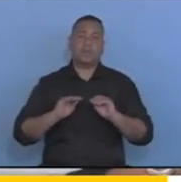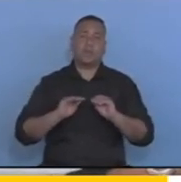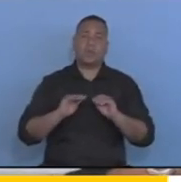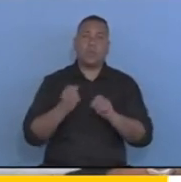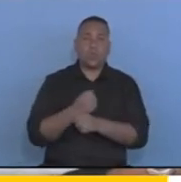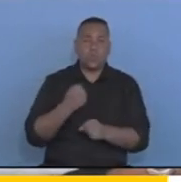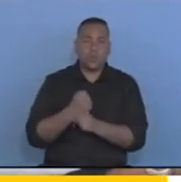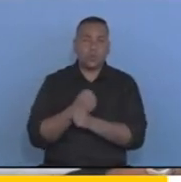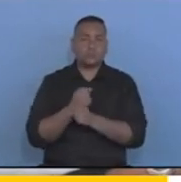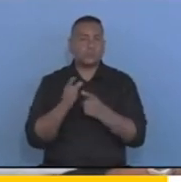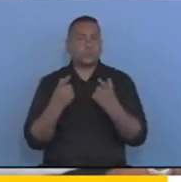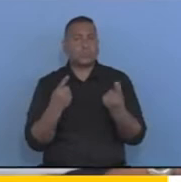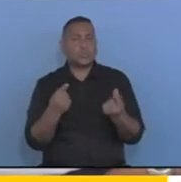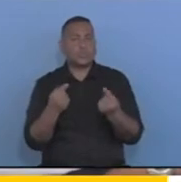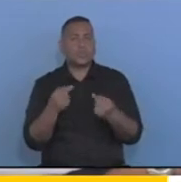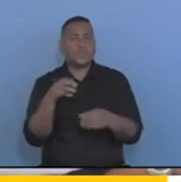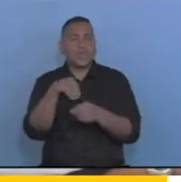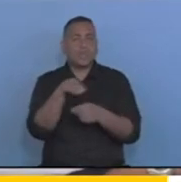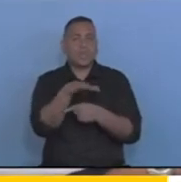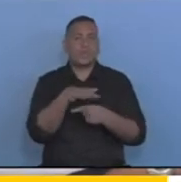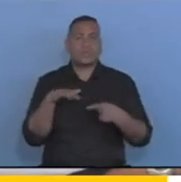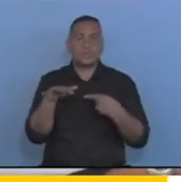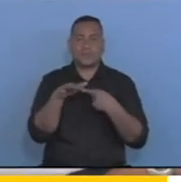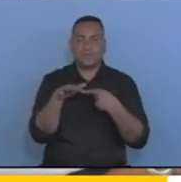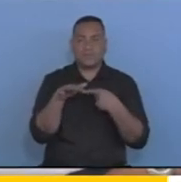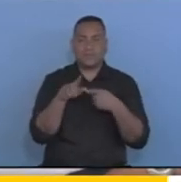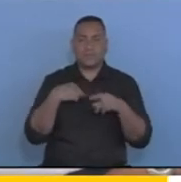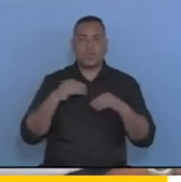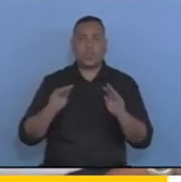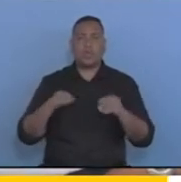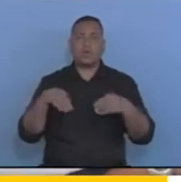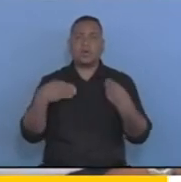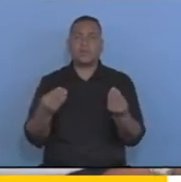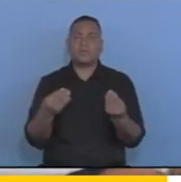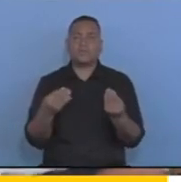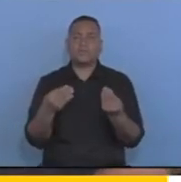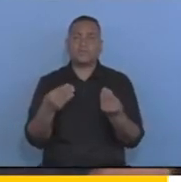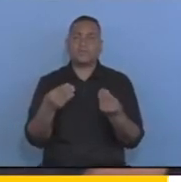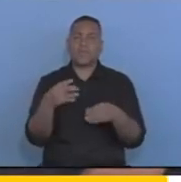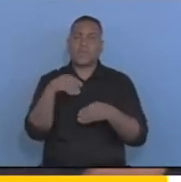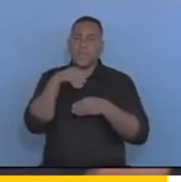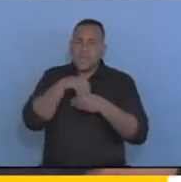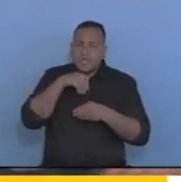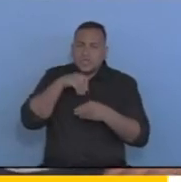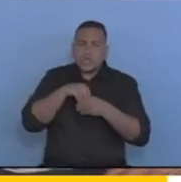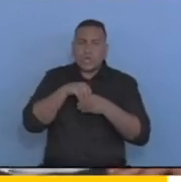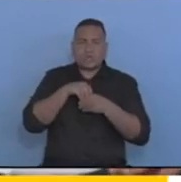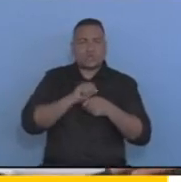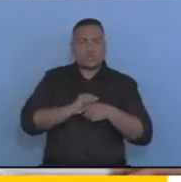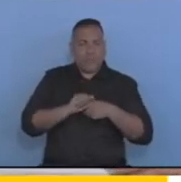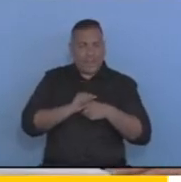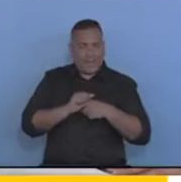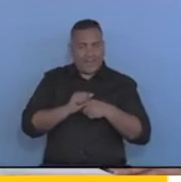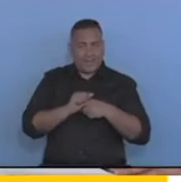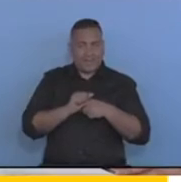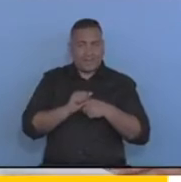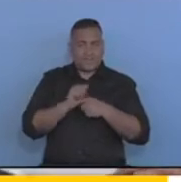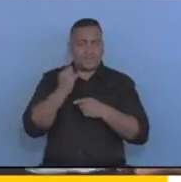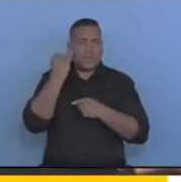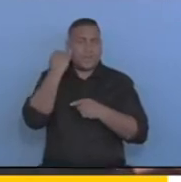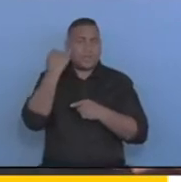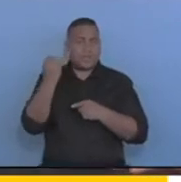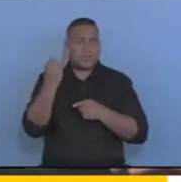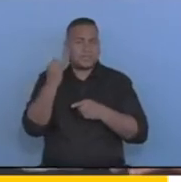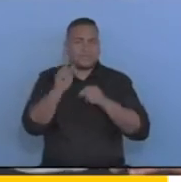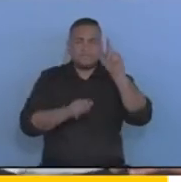within the field. Exactly. So also offer recognition of prior learning for electrical on campus. So you can imagine the classrooms are very dynamic, all different